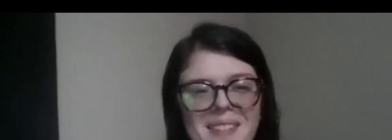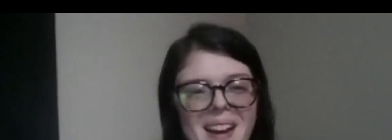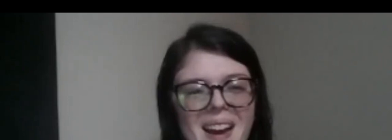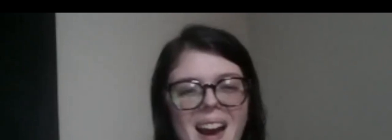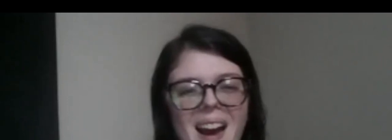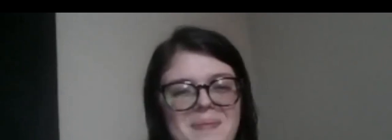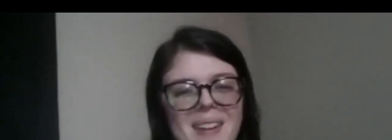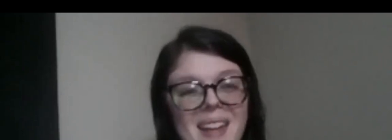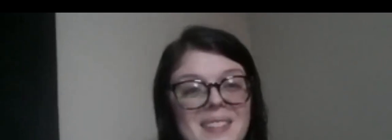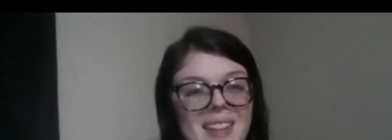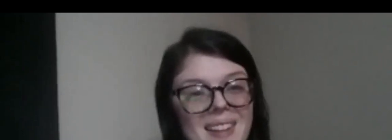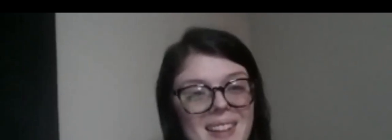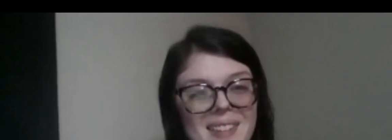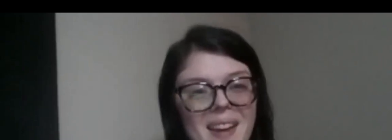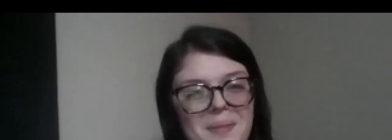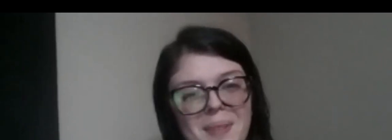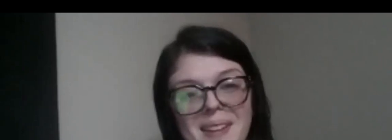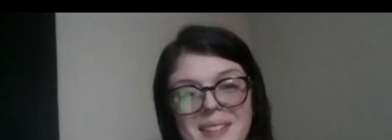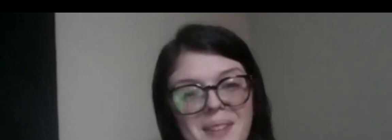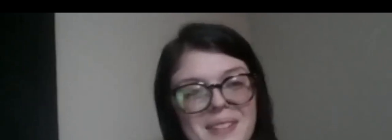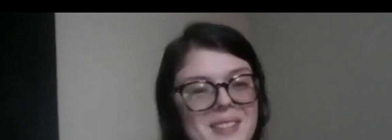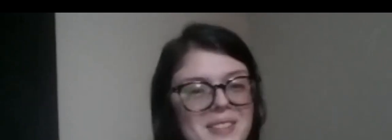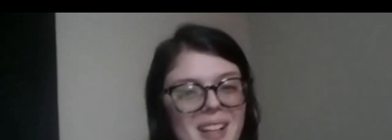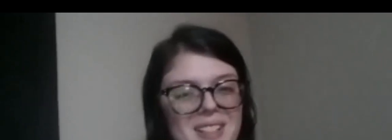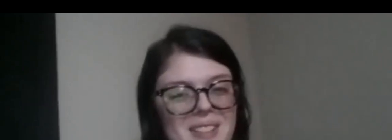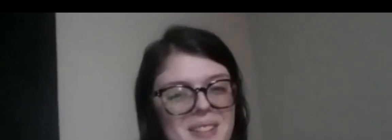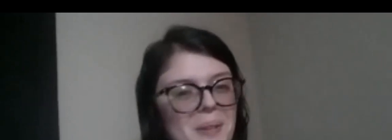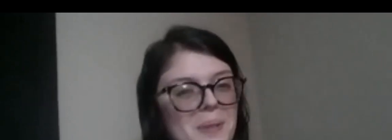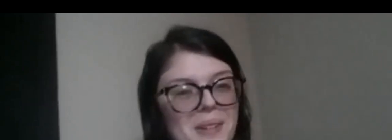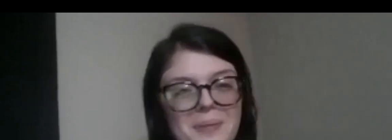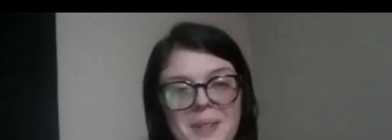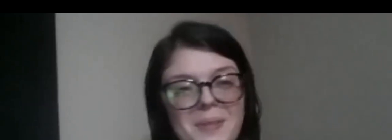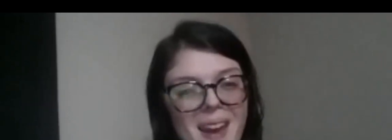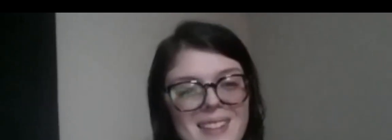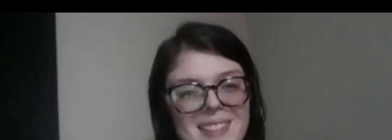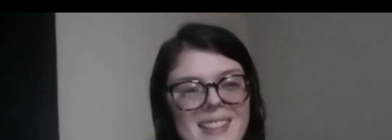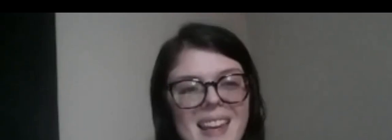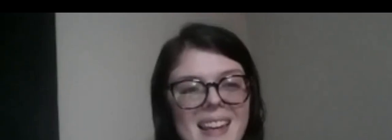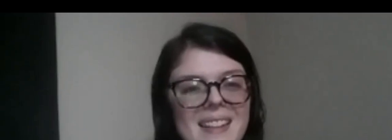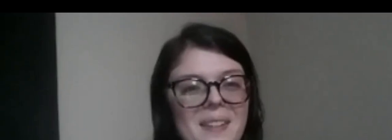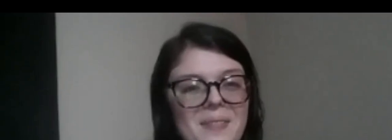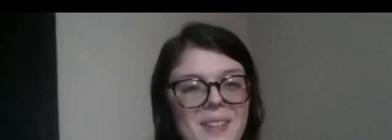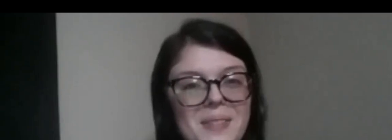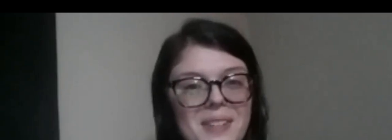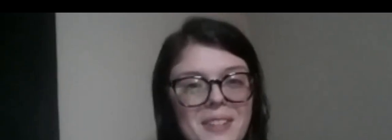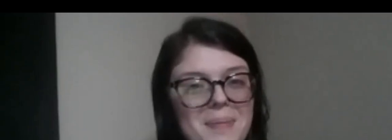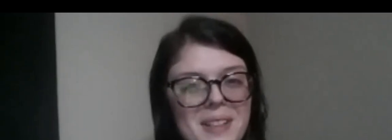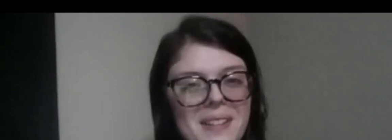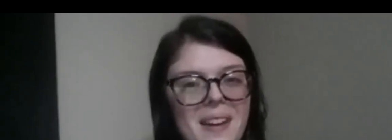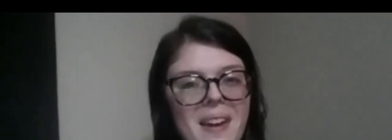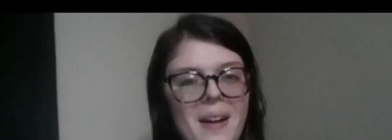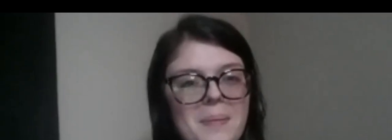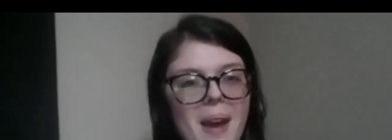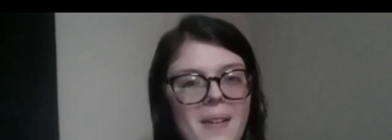you. Next, Lissie, please give us an introduction to your world with fashion and a visual